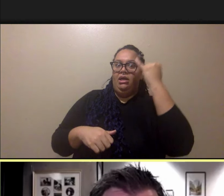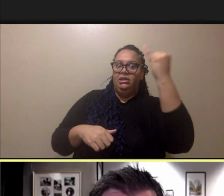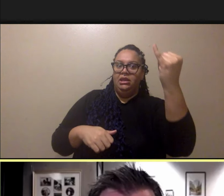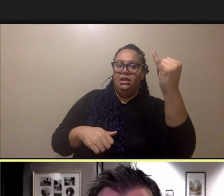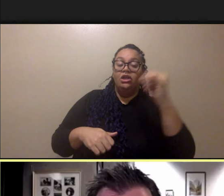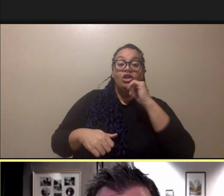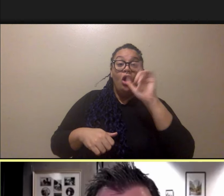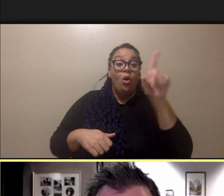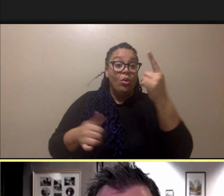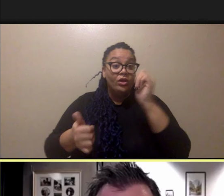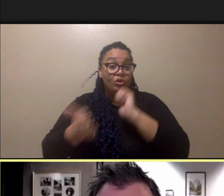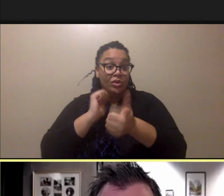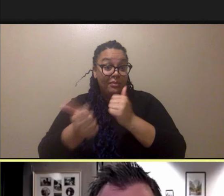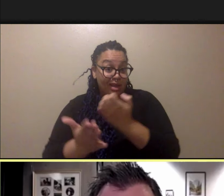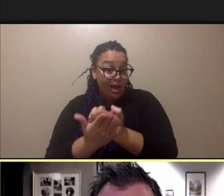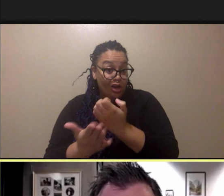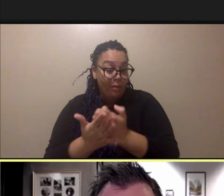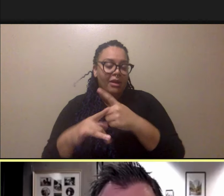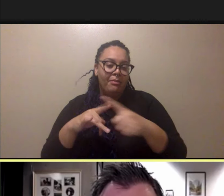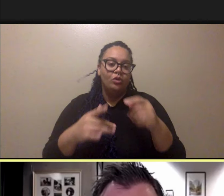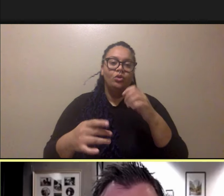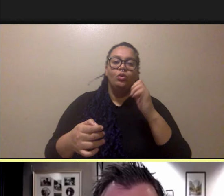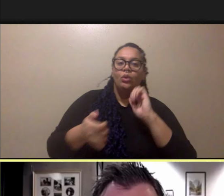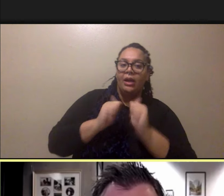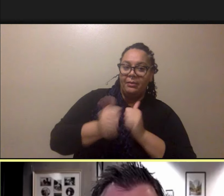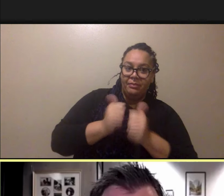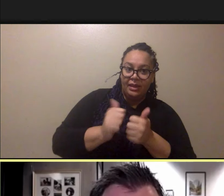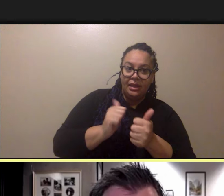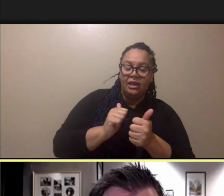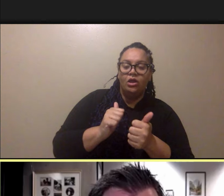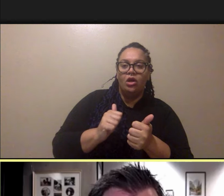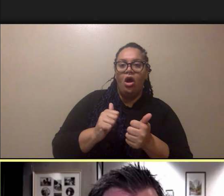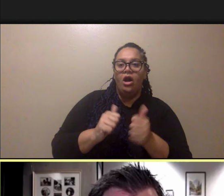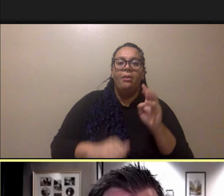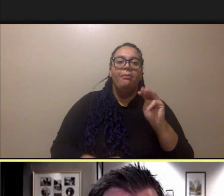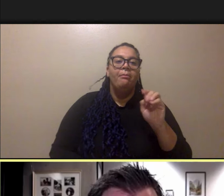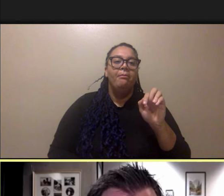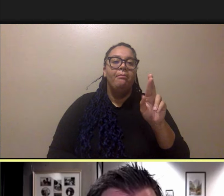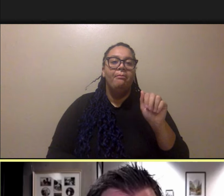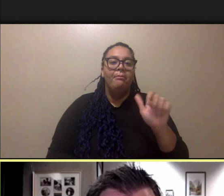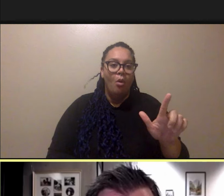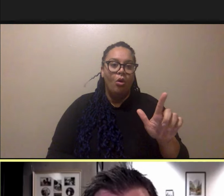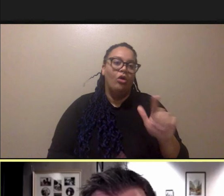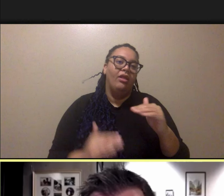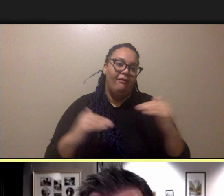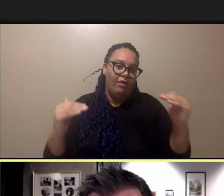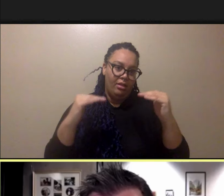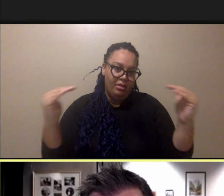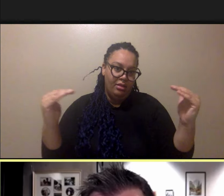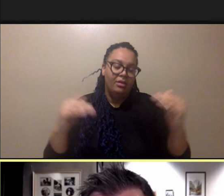to compete economically, but to compete on a moral plane,